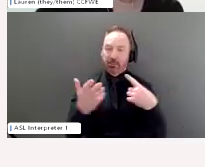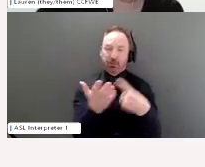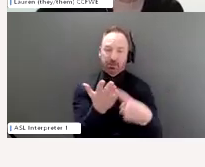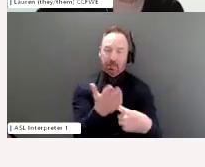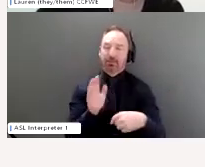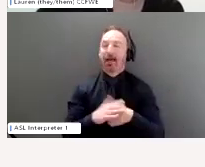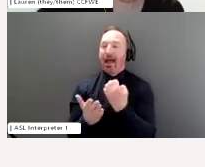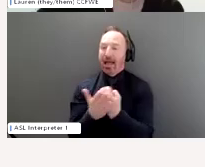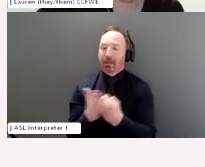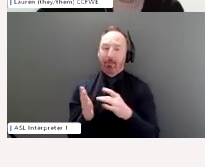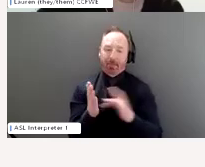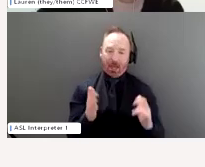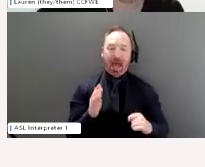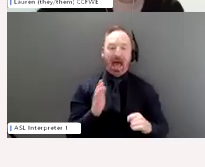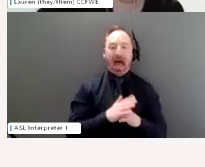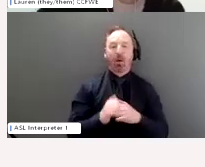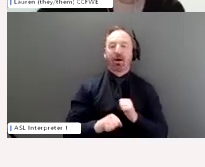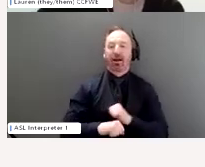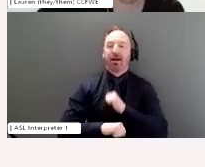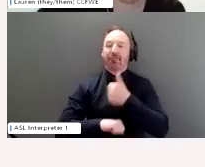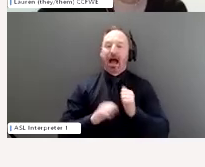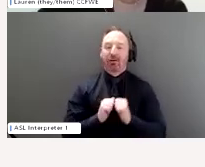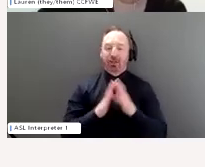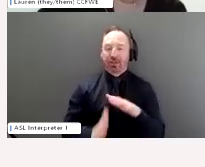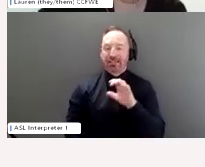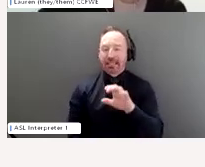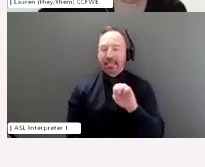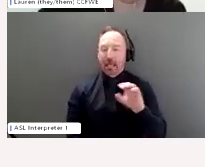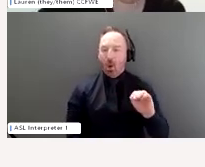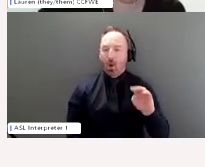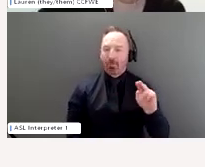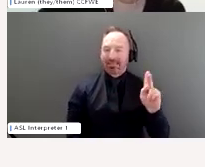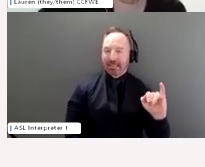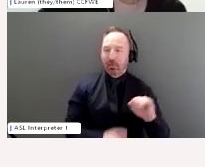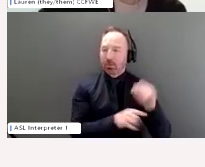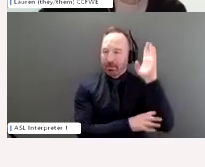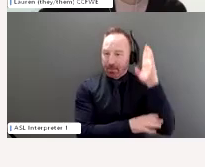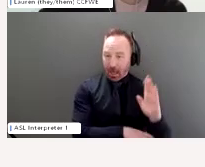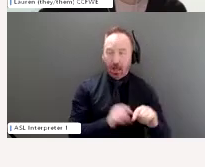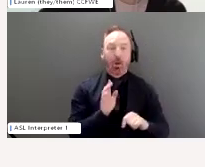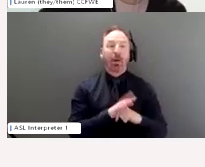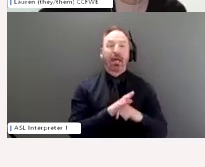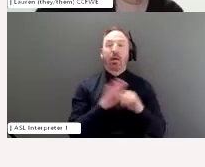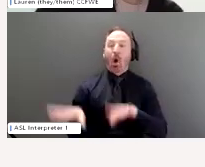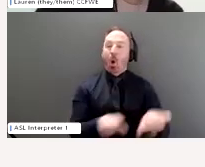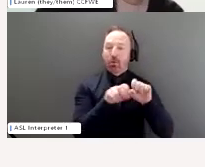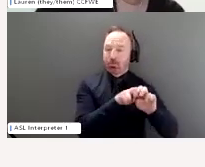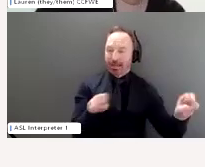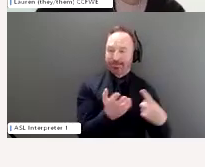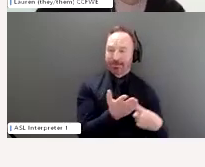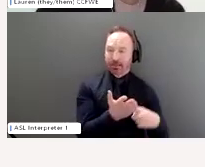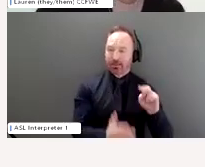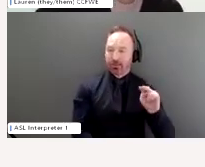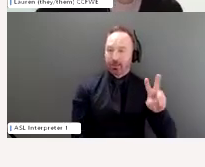CEO, Messi, will be one of the speakers at this event. We're also hosting a panel discussion on November 20th, specifically around